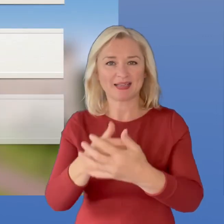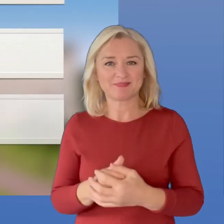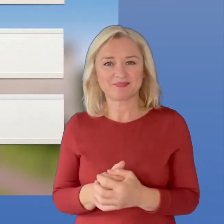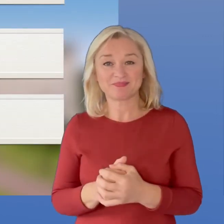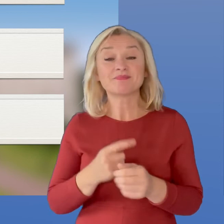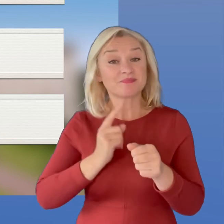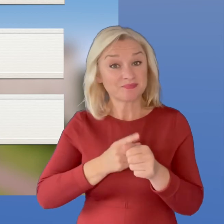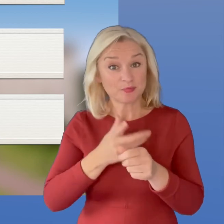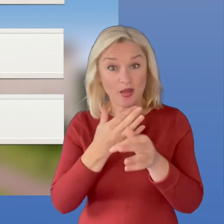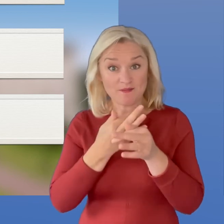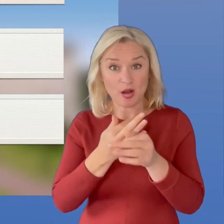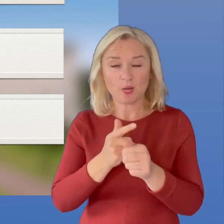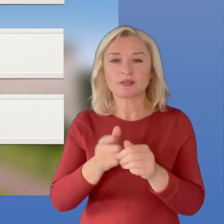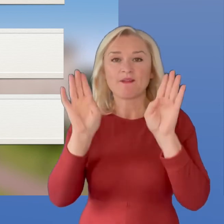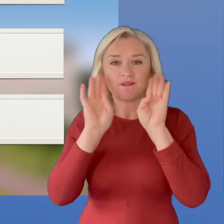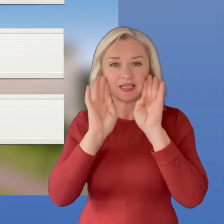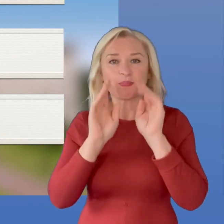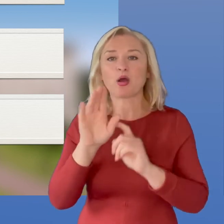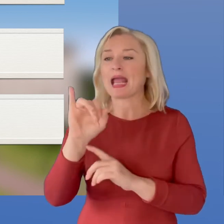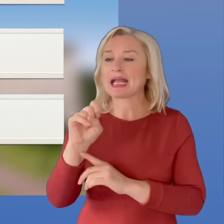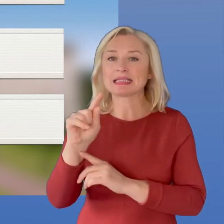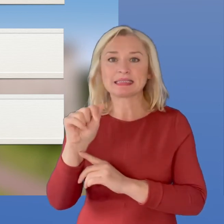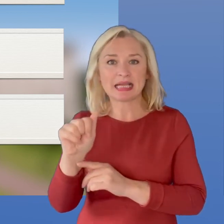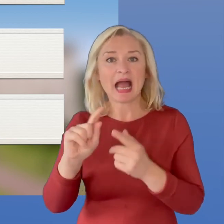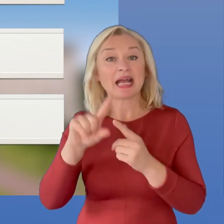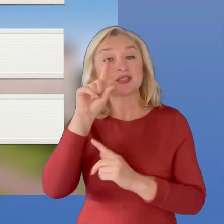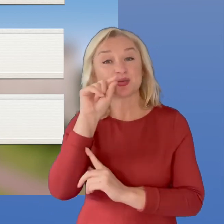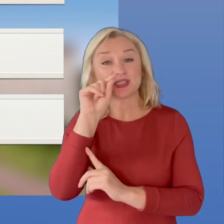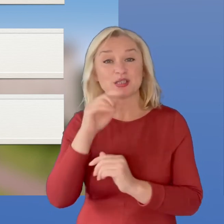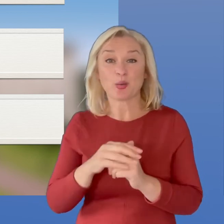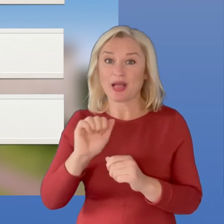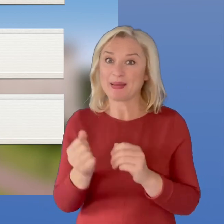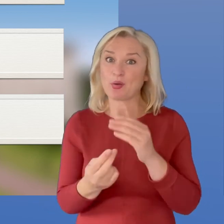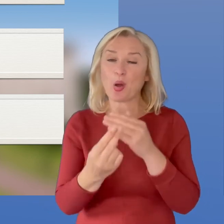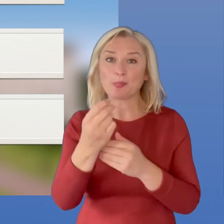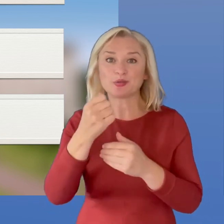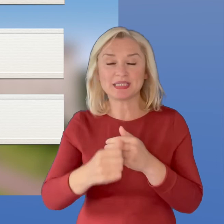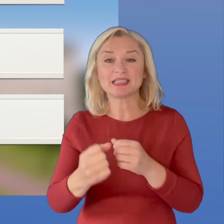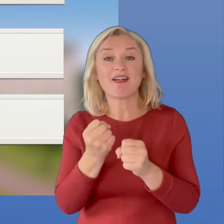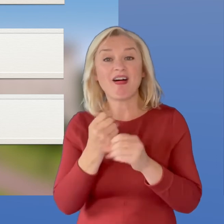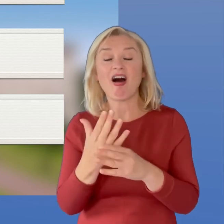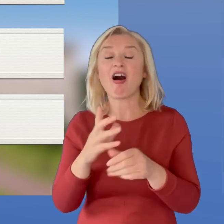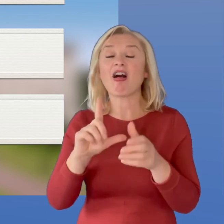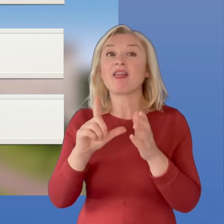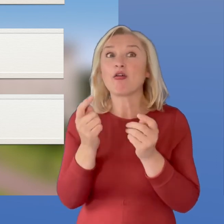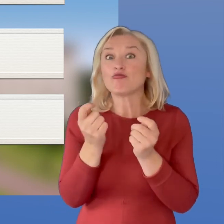and Twitter, where we'll keep you up to date with all the latest news and events here in the Assembly and at Parliament buildings.